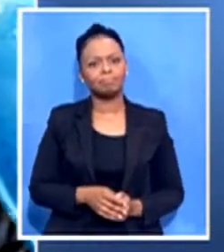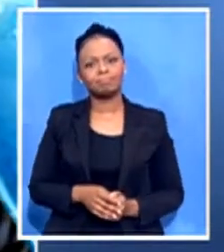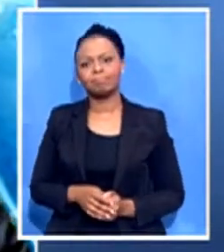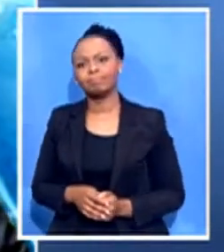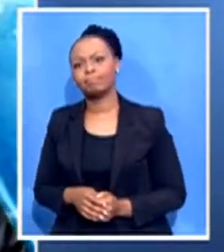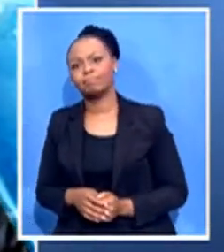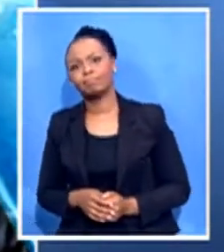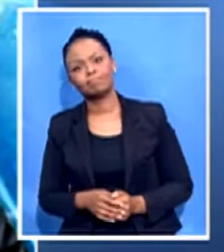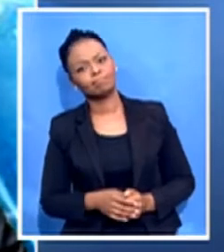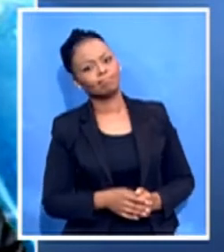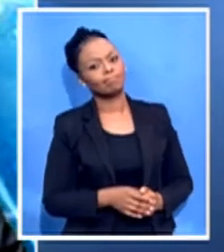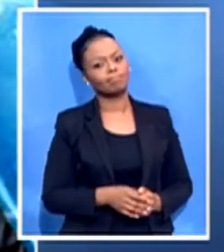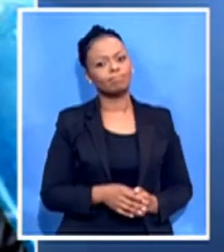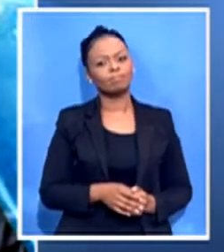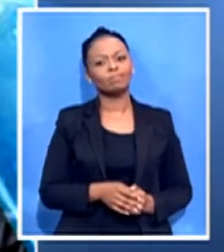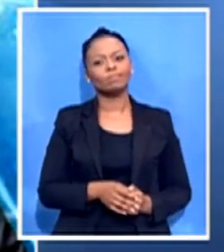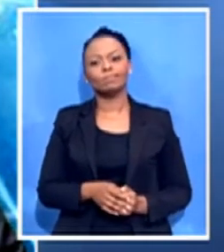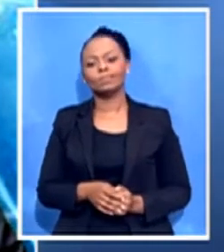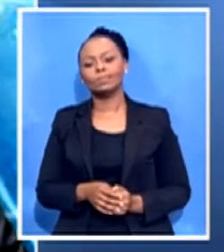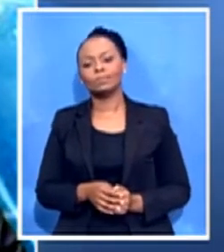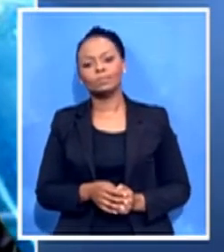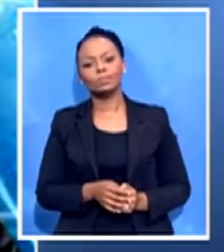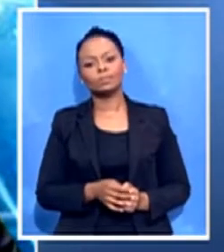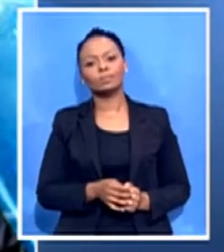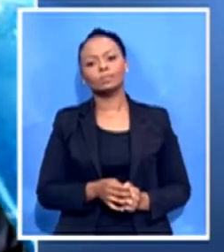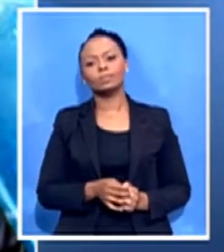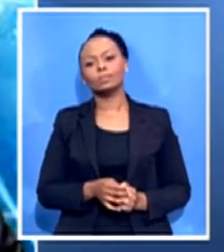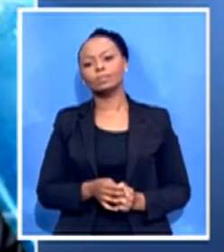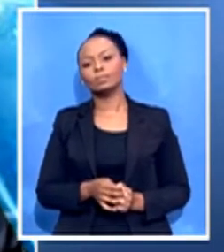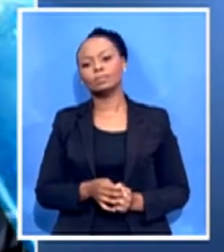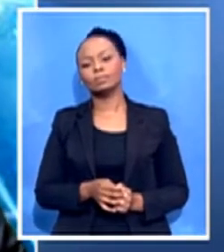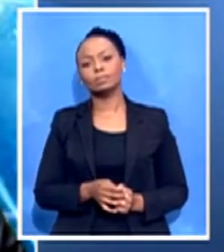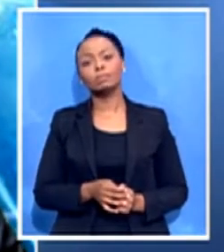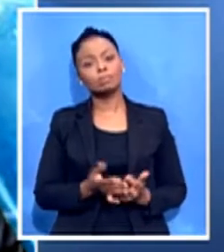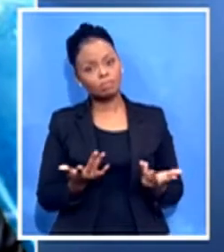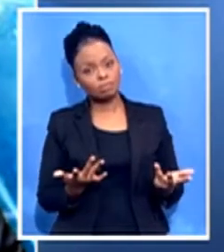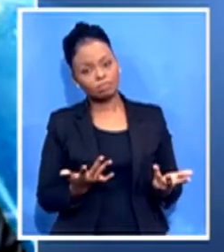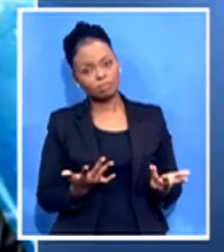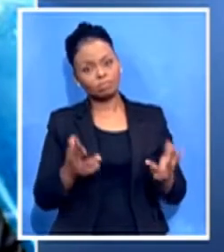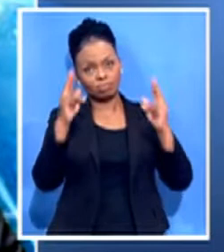we have seen that the nationalism, when it comes to